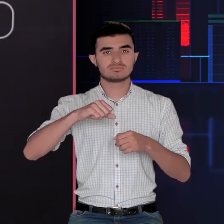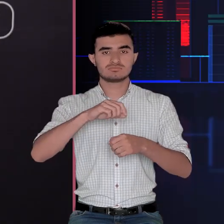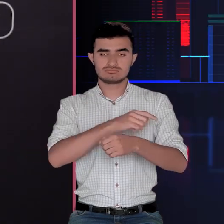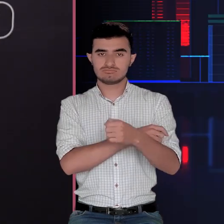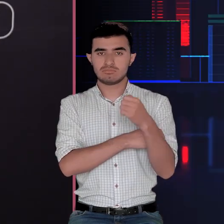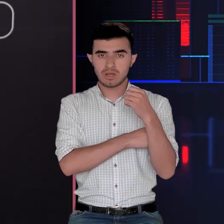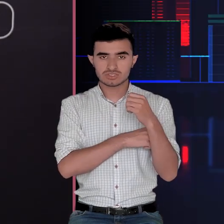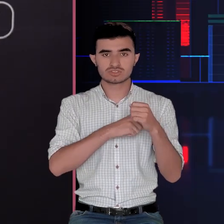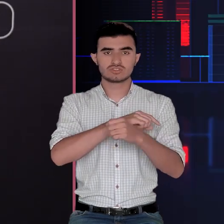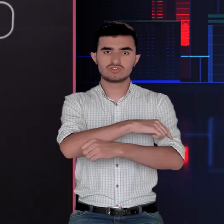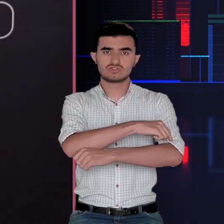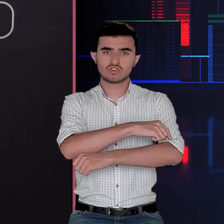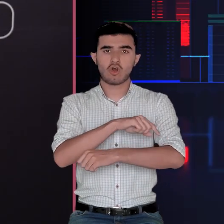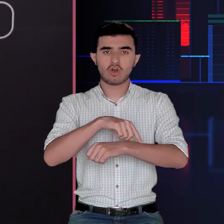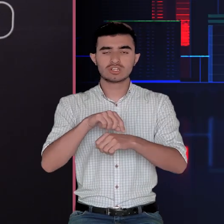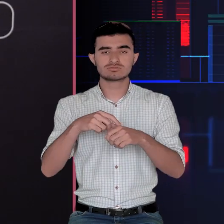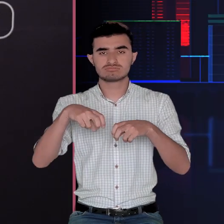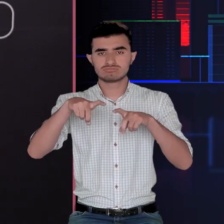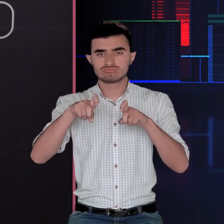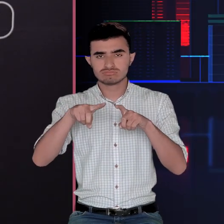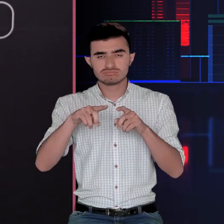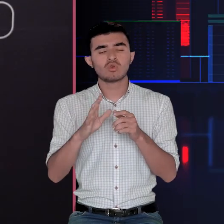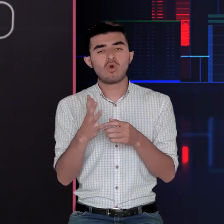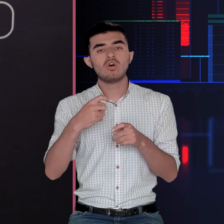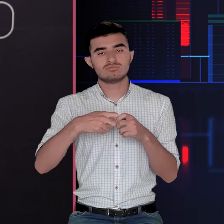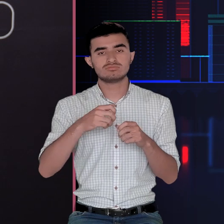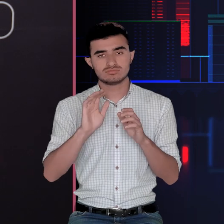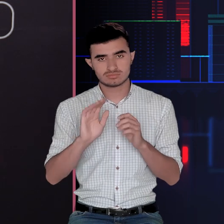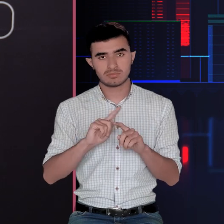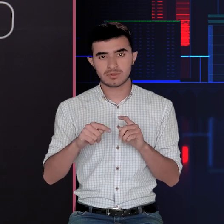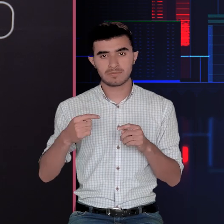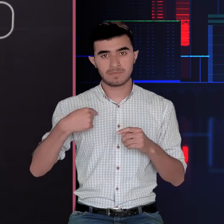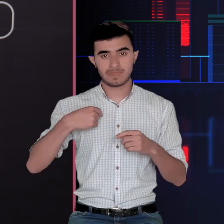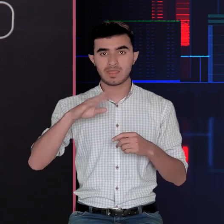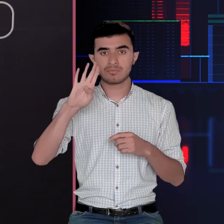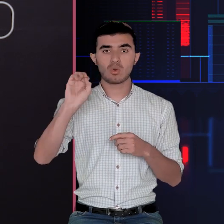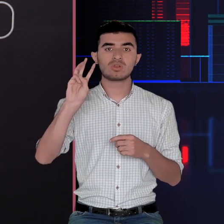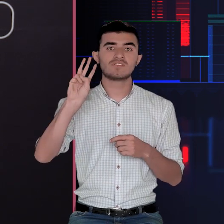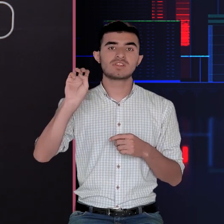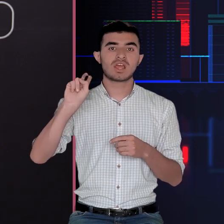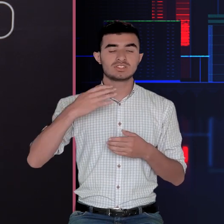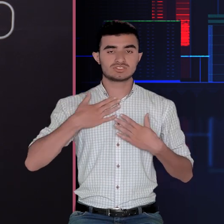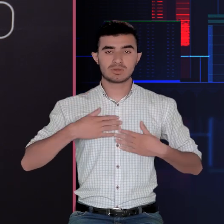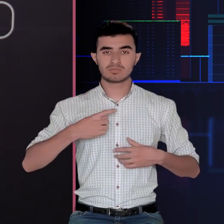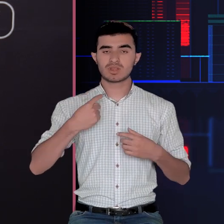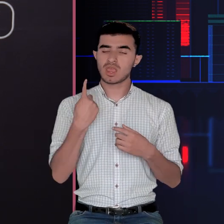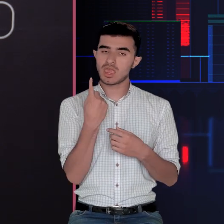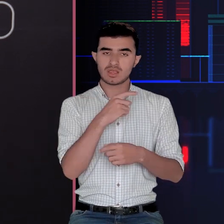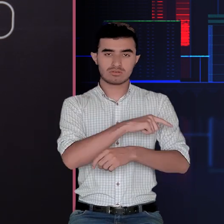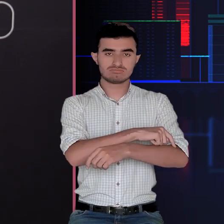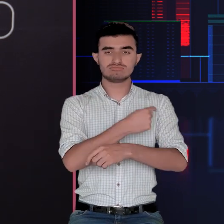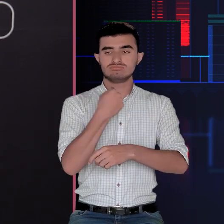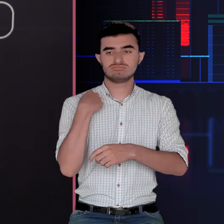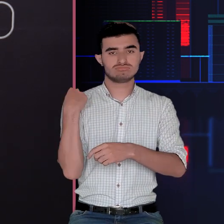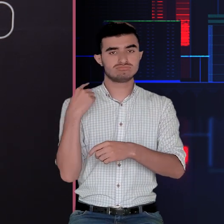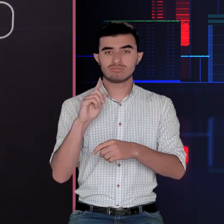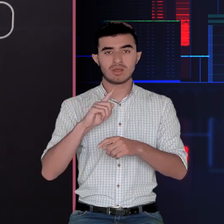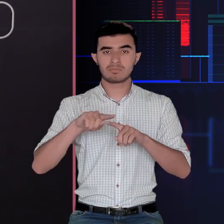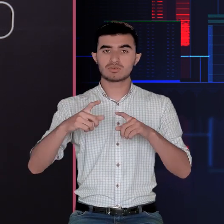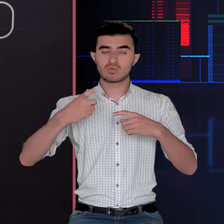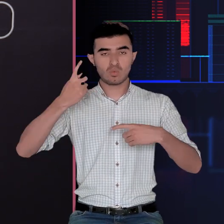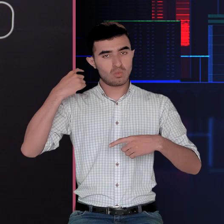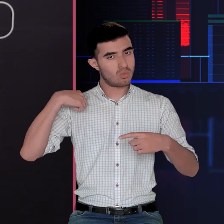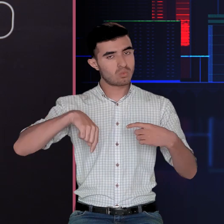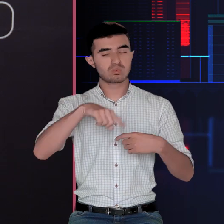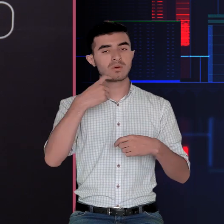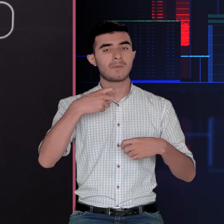only, Bowen therapy doesn't just work on muscles and ligaments and joints only. It works